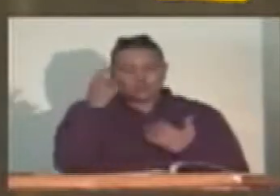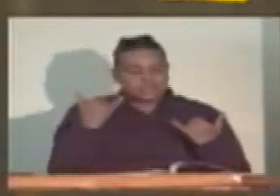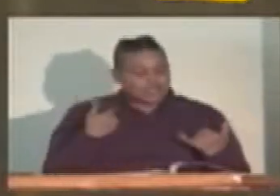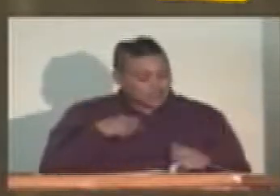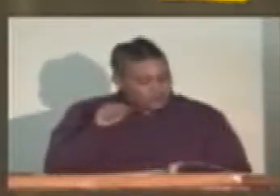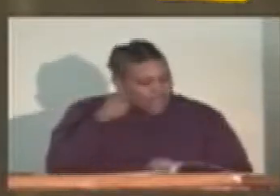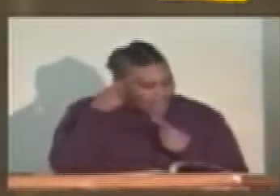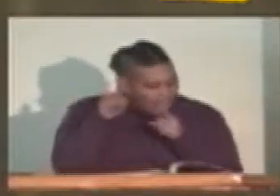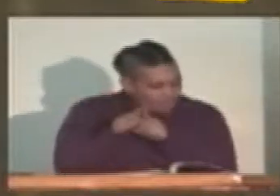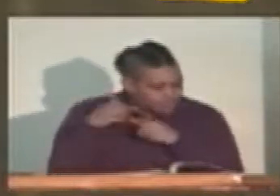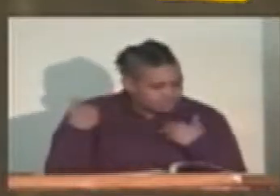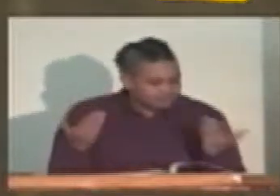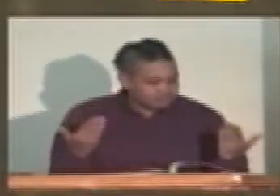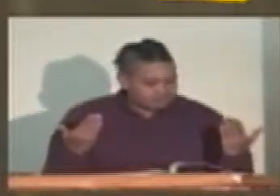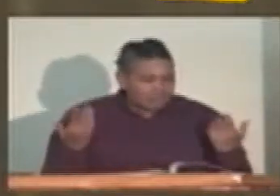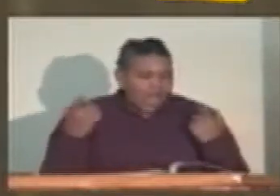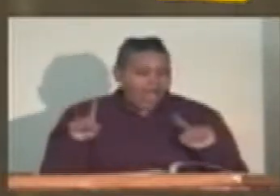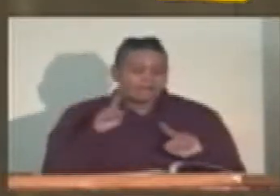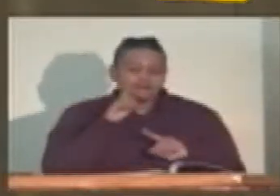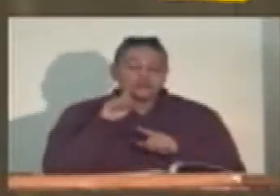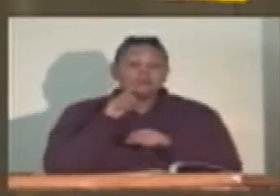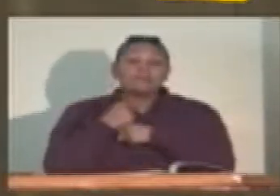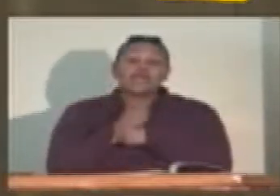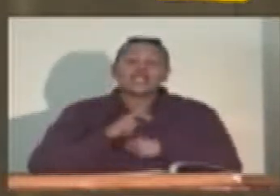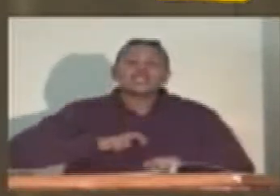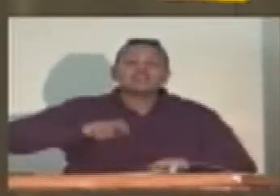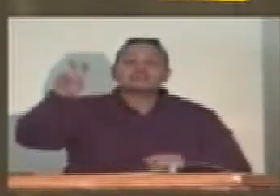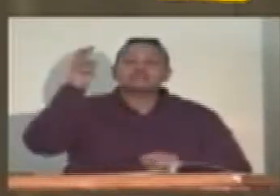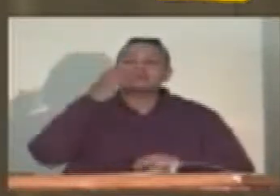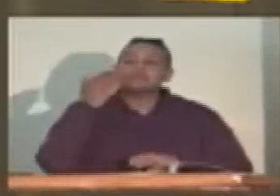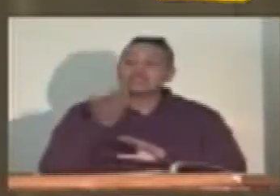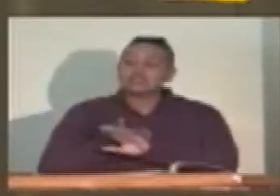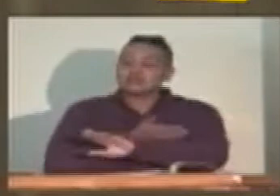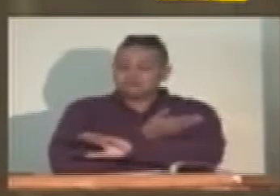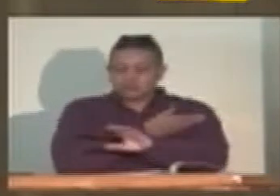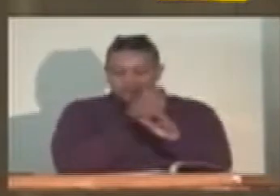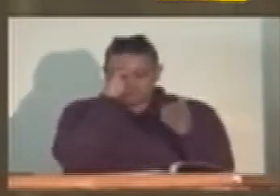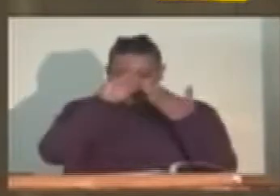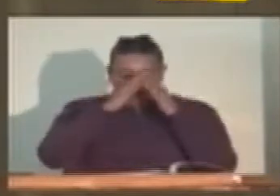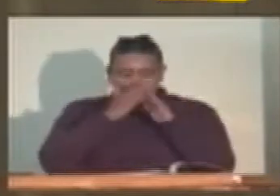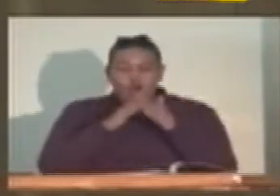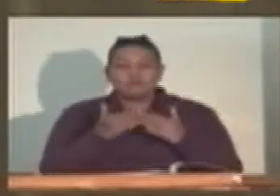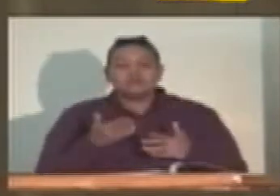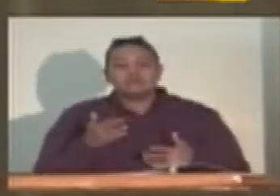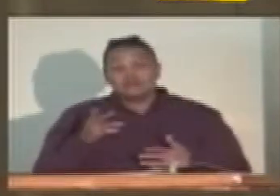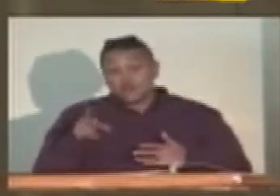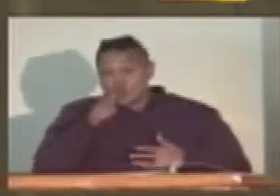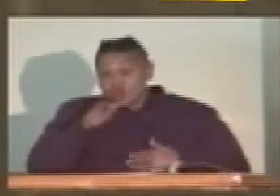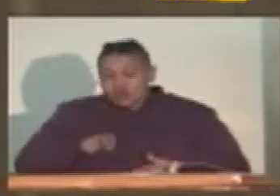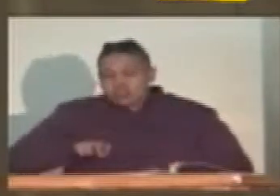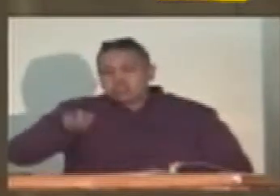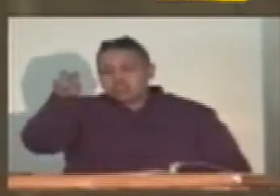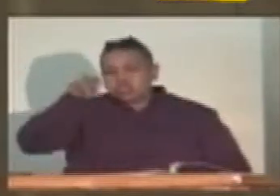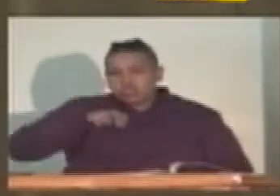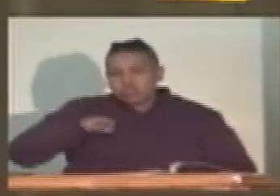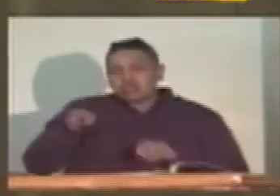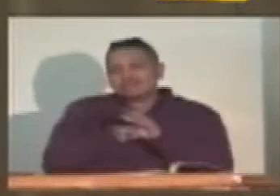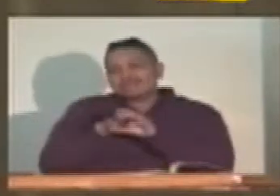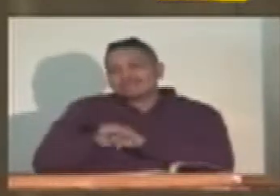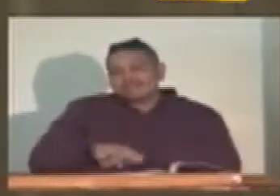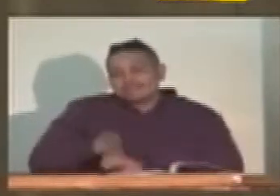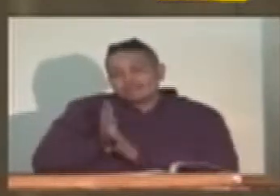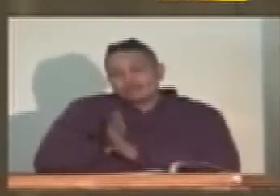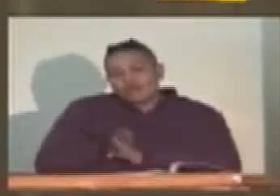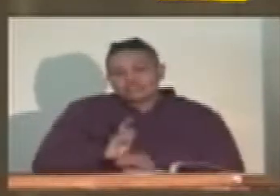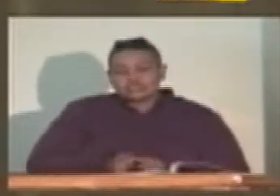on, to move forward to make transportation better for the commuting public. In any